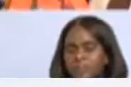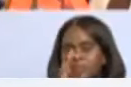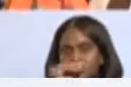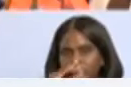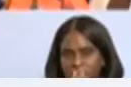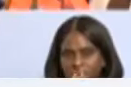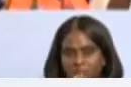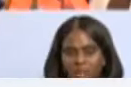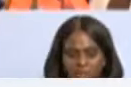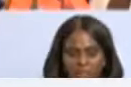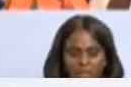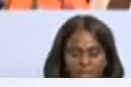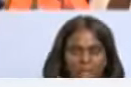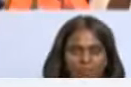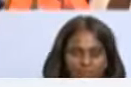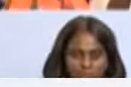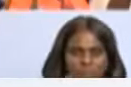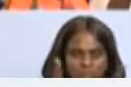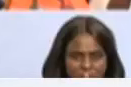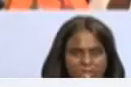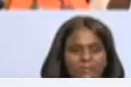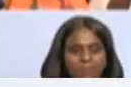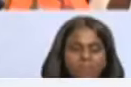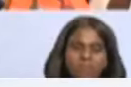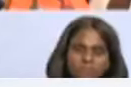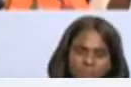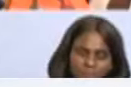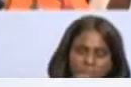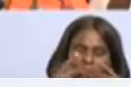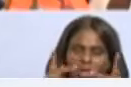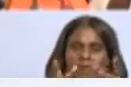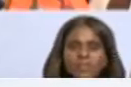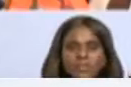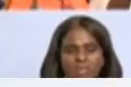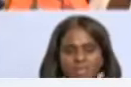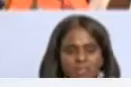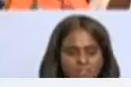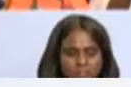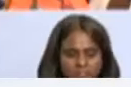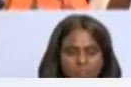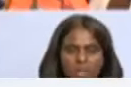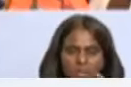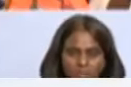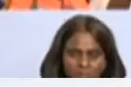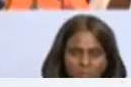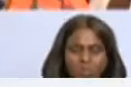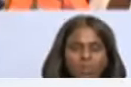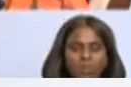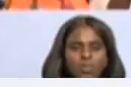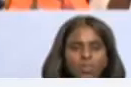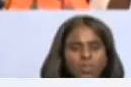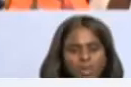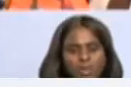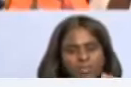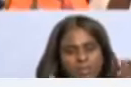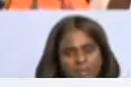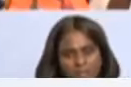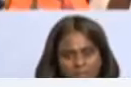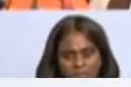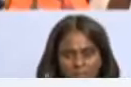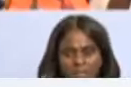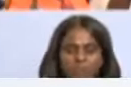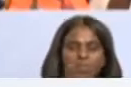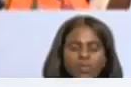have continued to devolve public services to local authorities. This program will continue. This program will